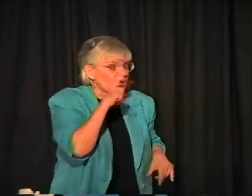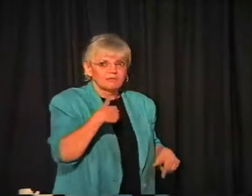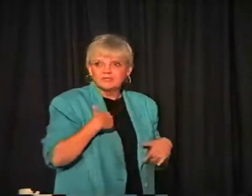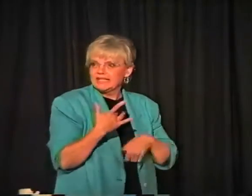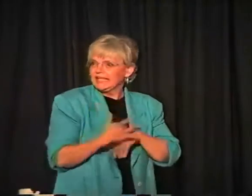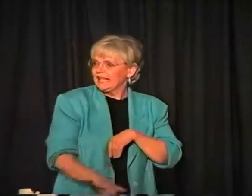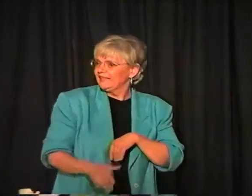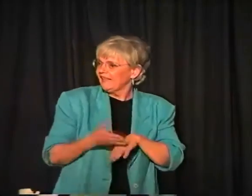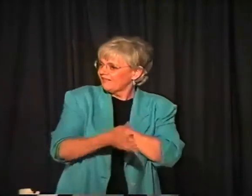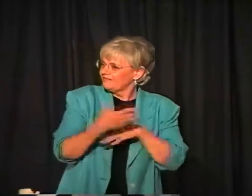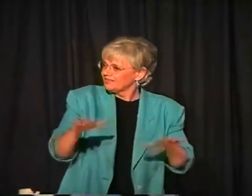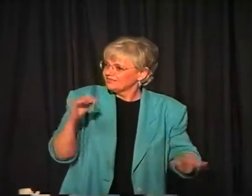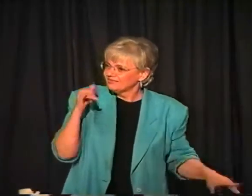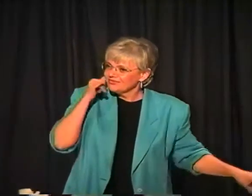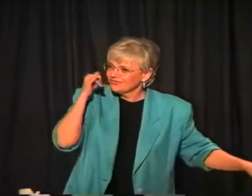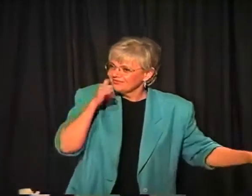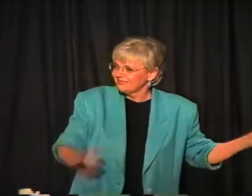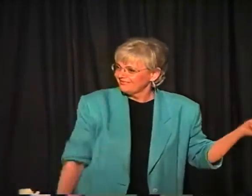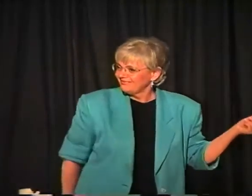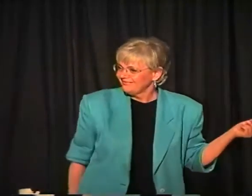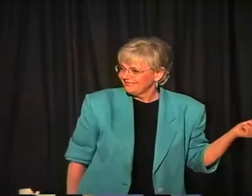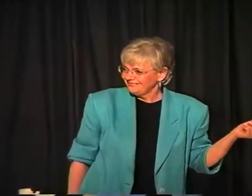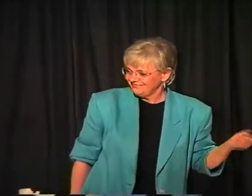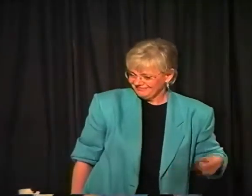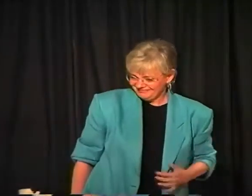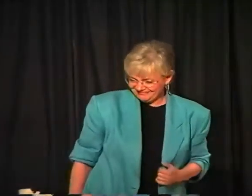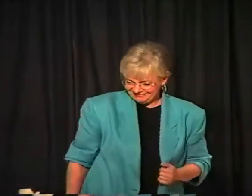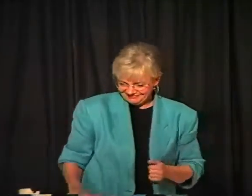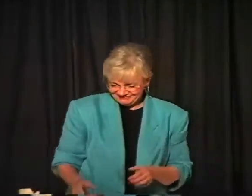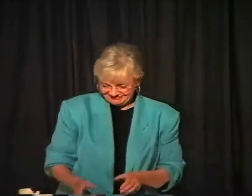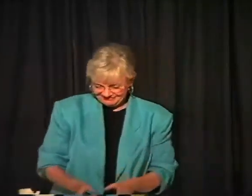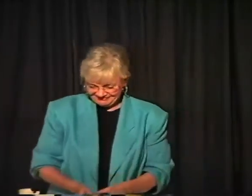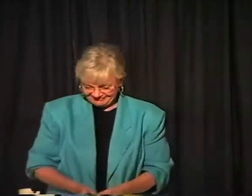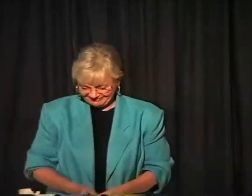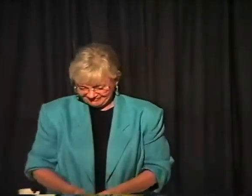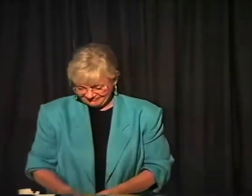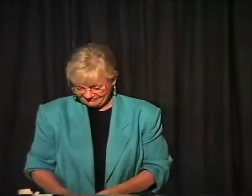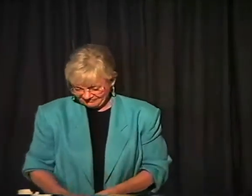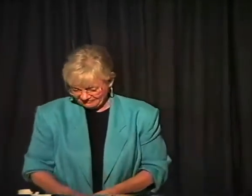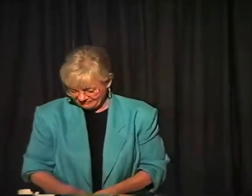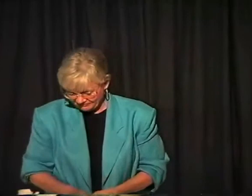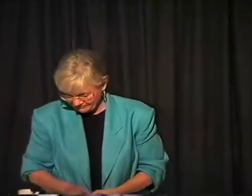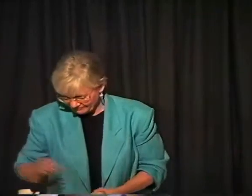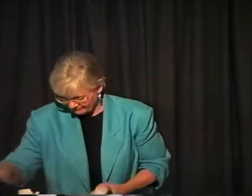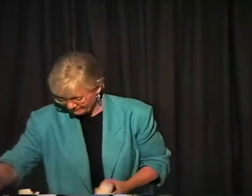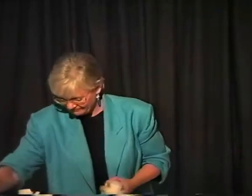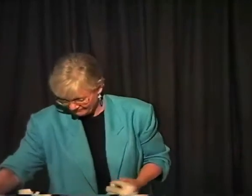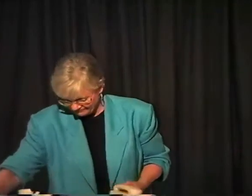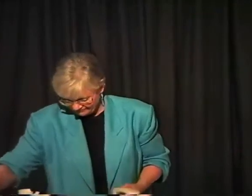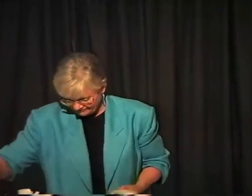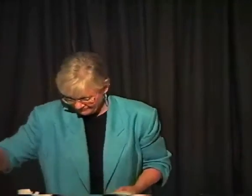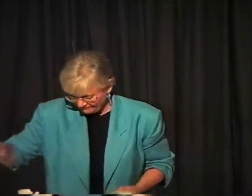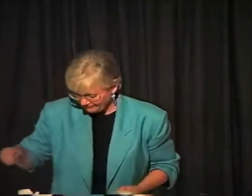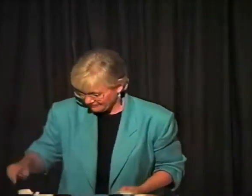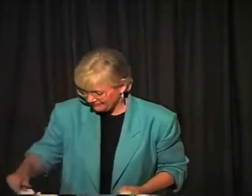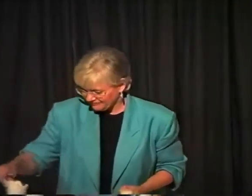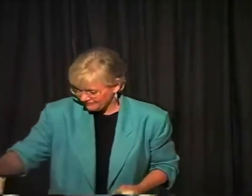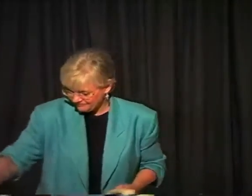I could be naked. I could be standing there with my fly open. They can't see a thing if they've got the phone in their ear.